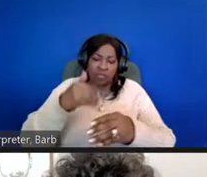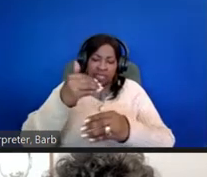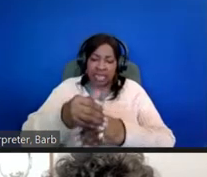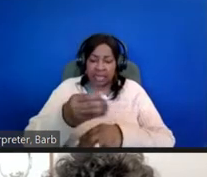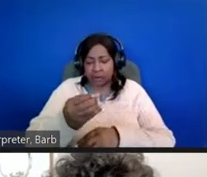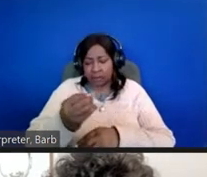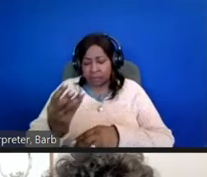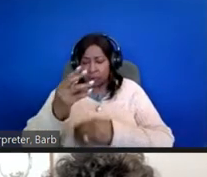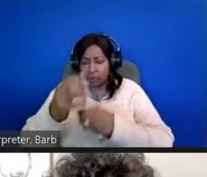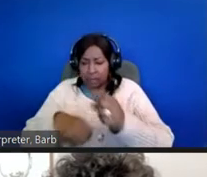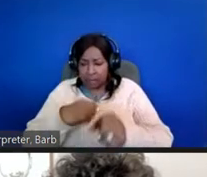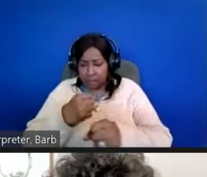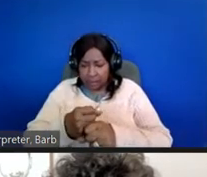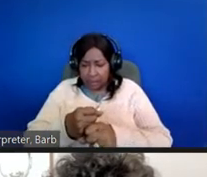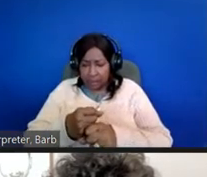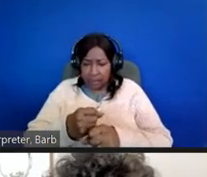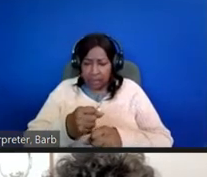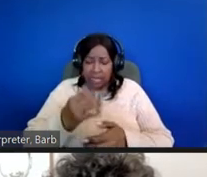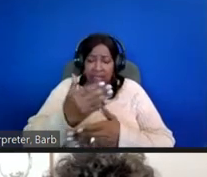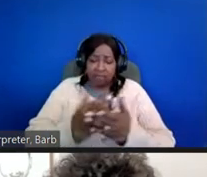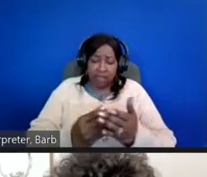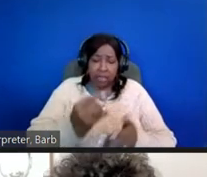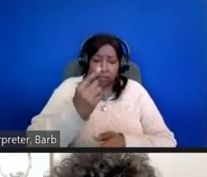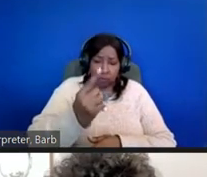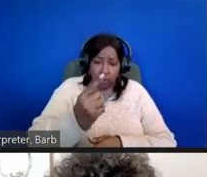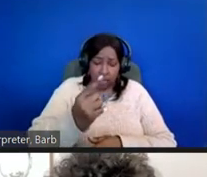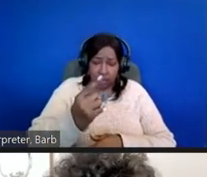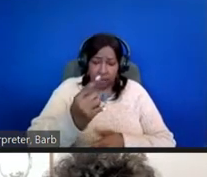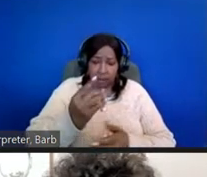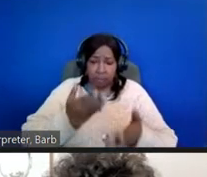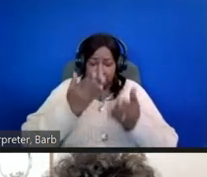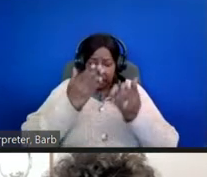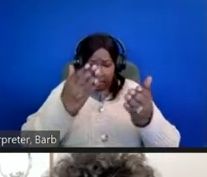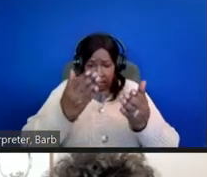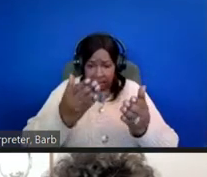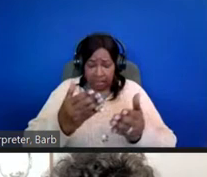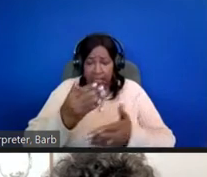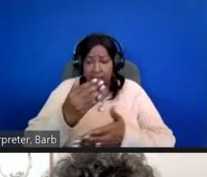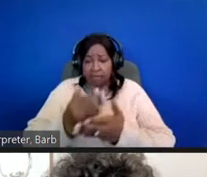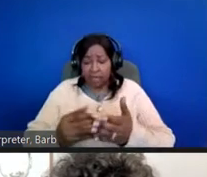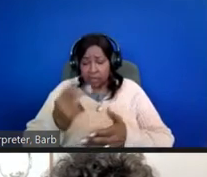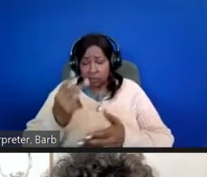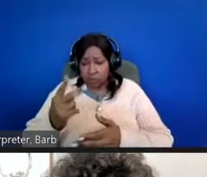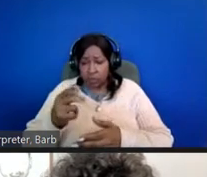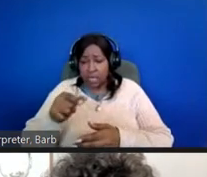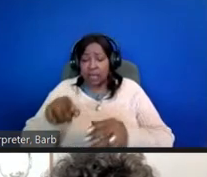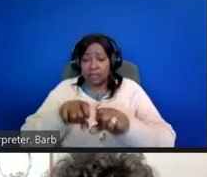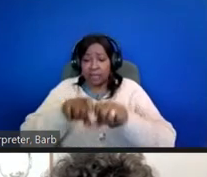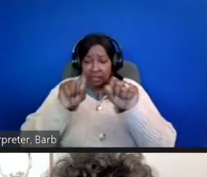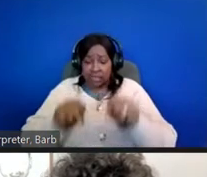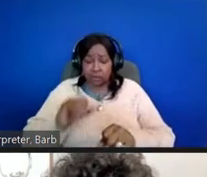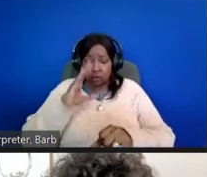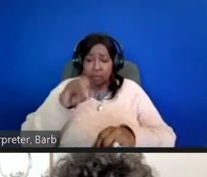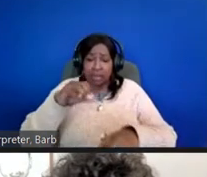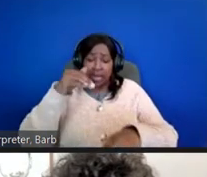both the phase one and then the phase two that Steve presented, the system will be at 81%